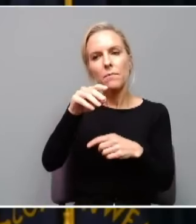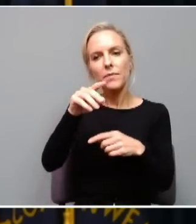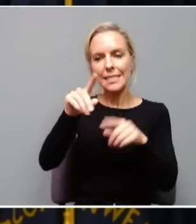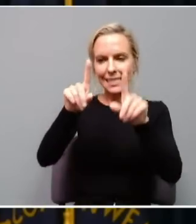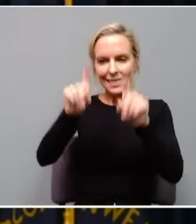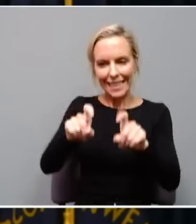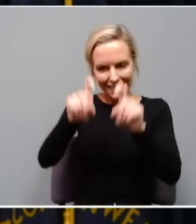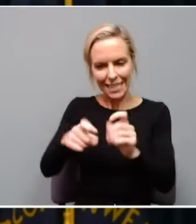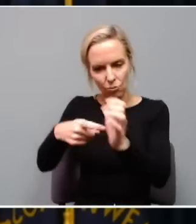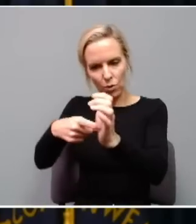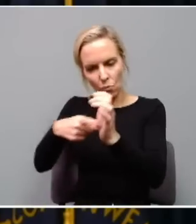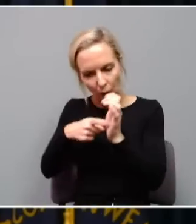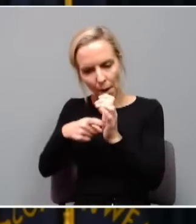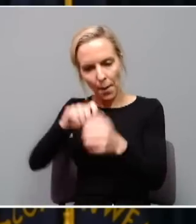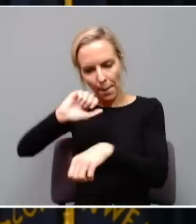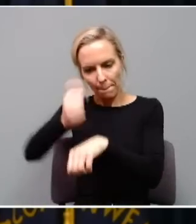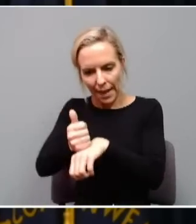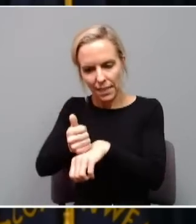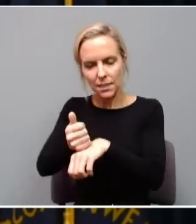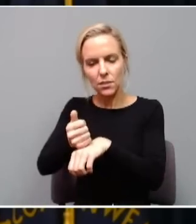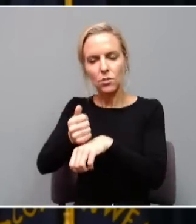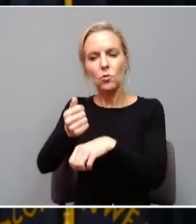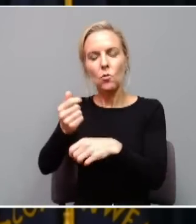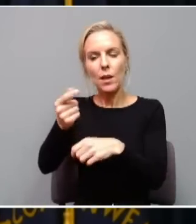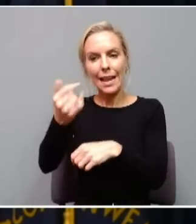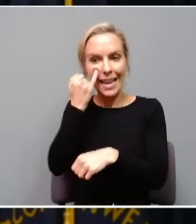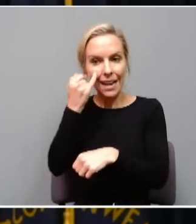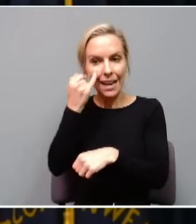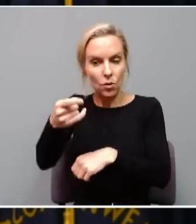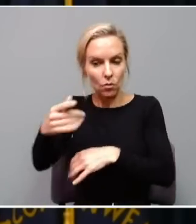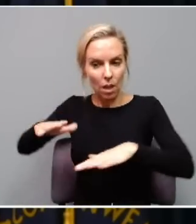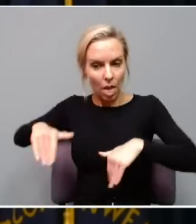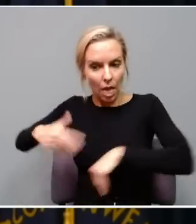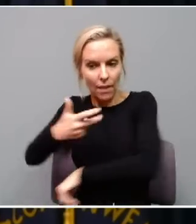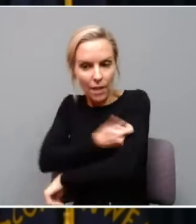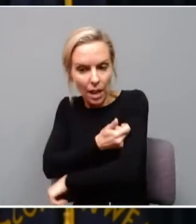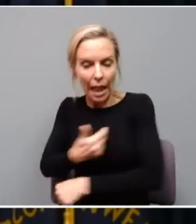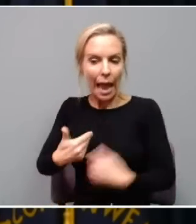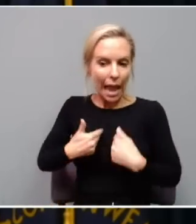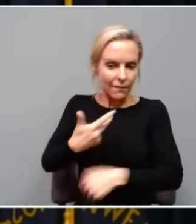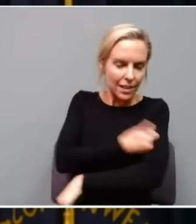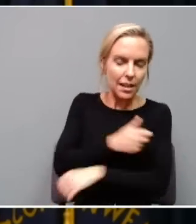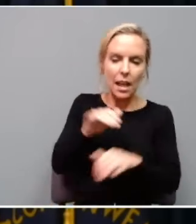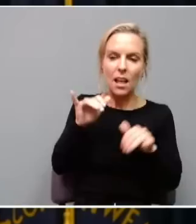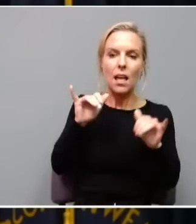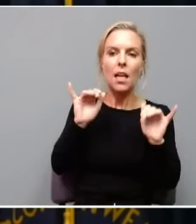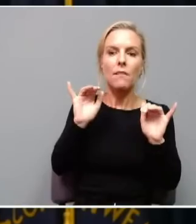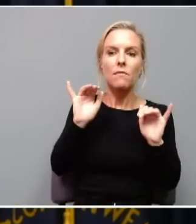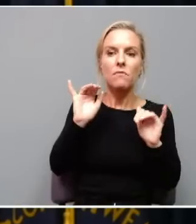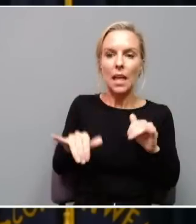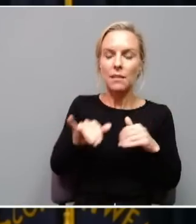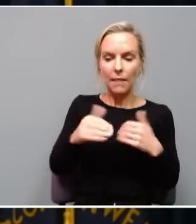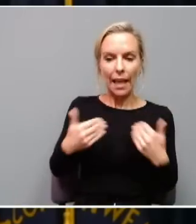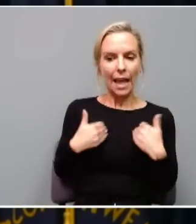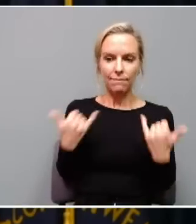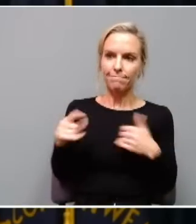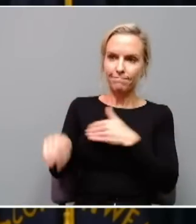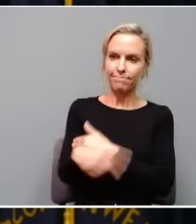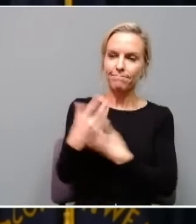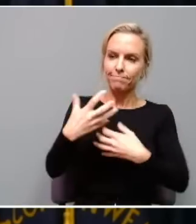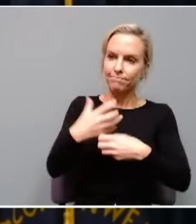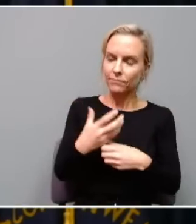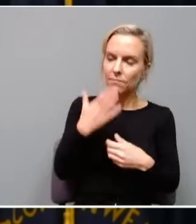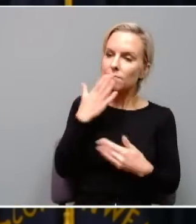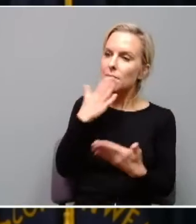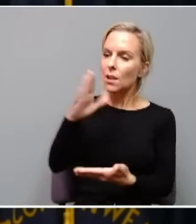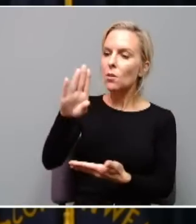requirements based on your vaccination status. All right, that's what we have today. I want to thank the Bullard Company